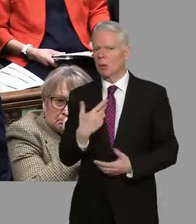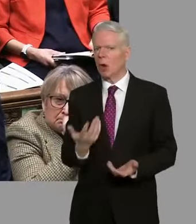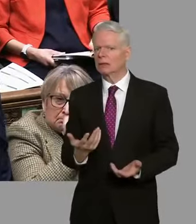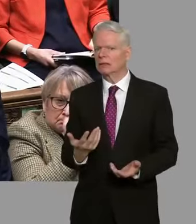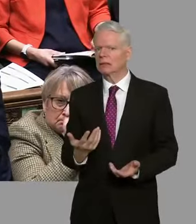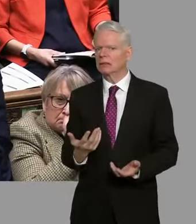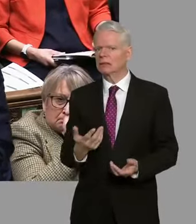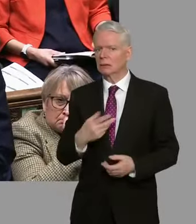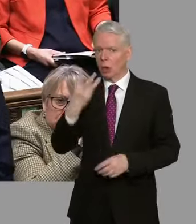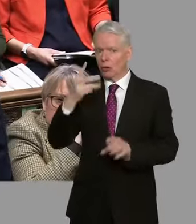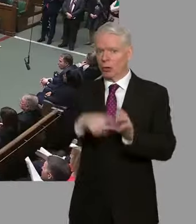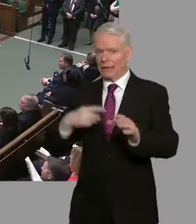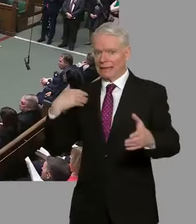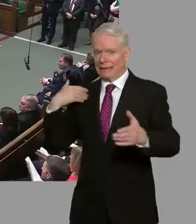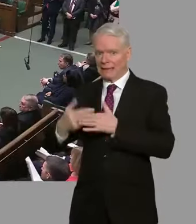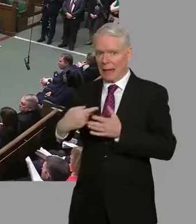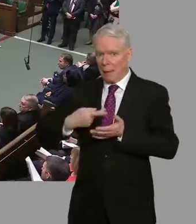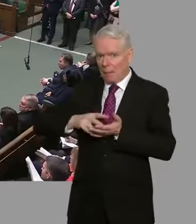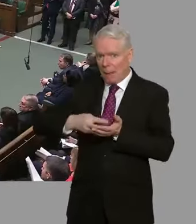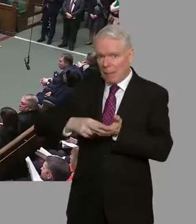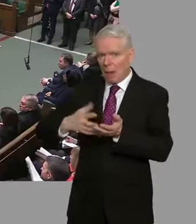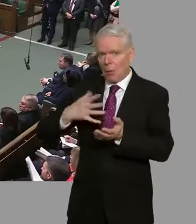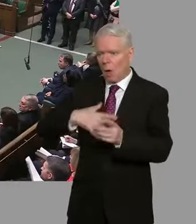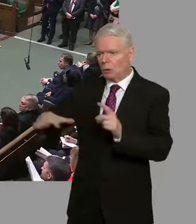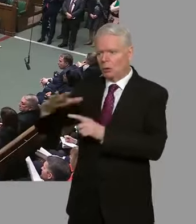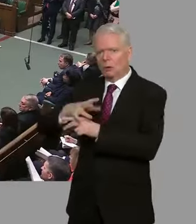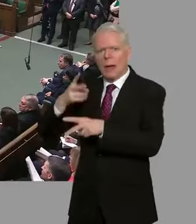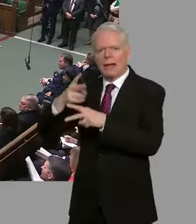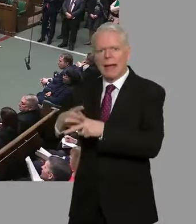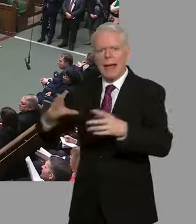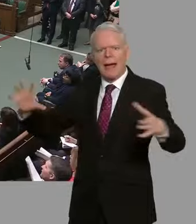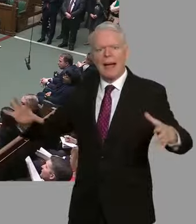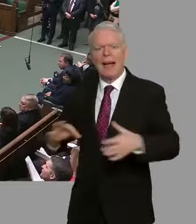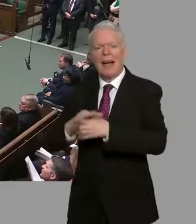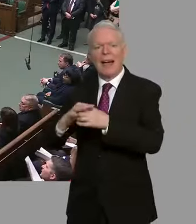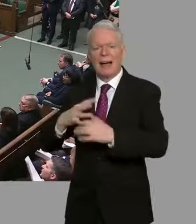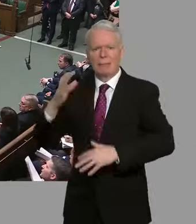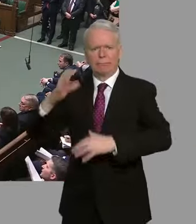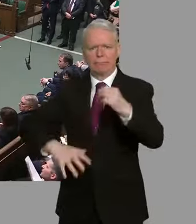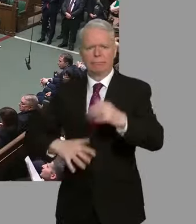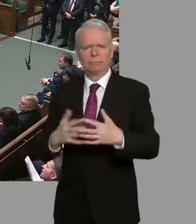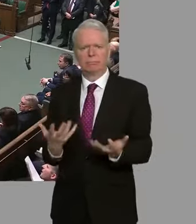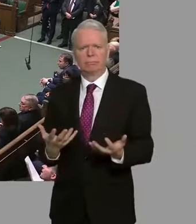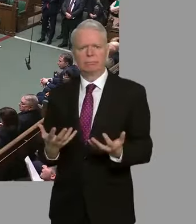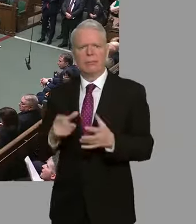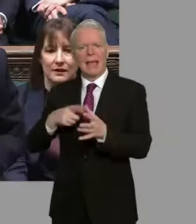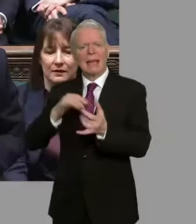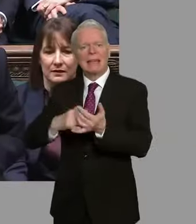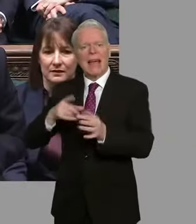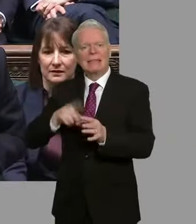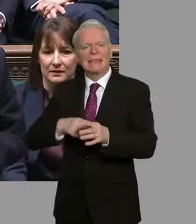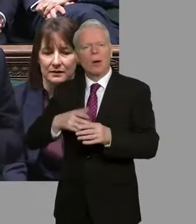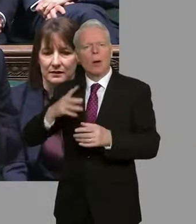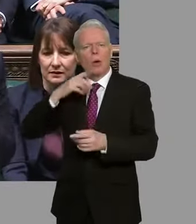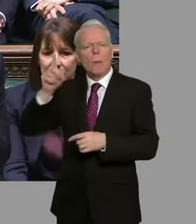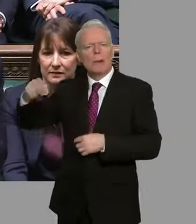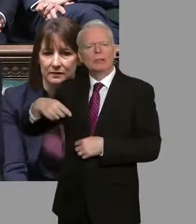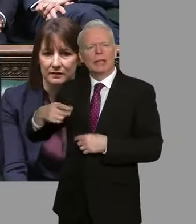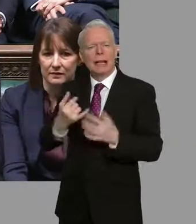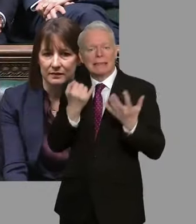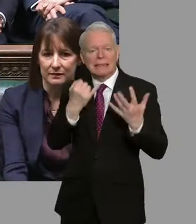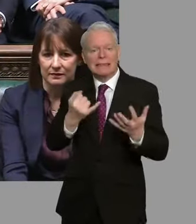of this year at the latest? Prime Minister. Mr. Speaker, on the